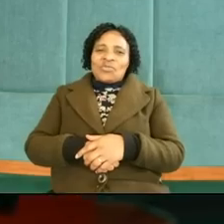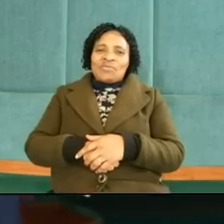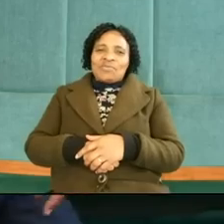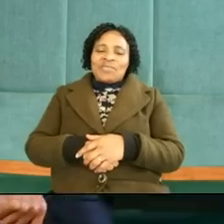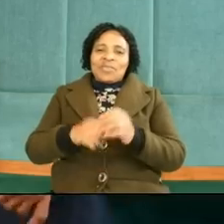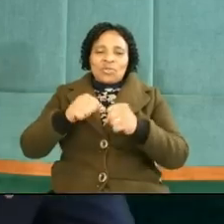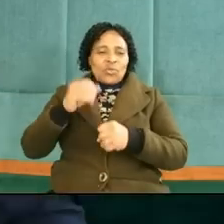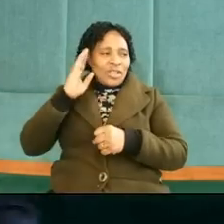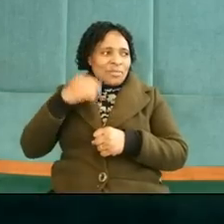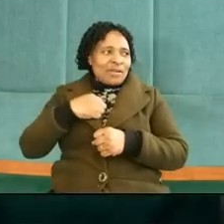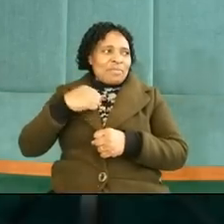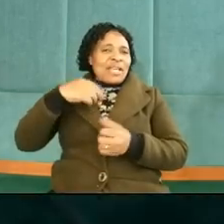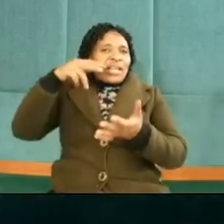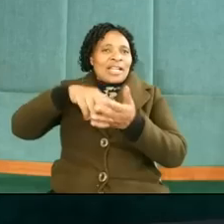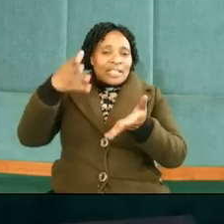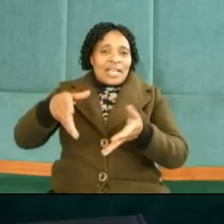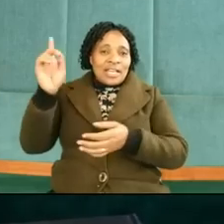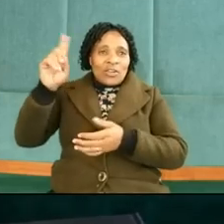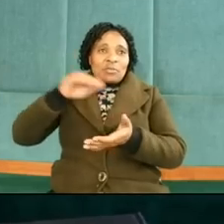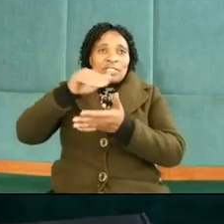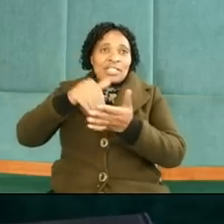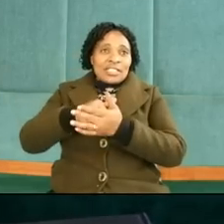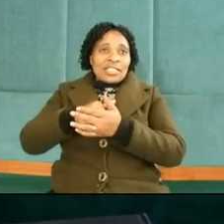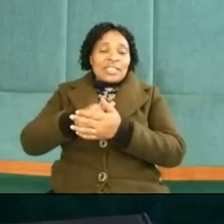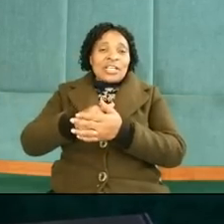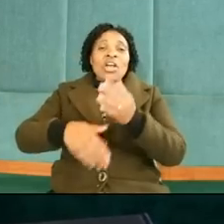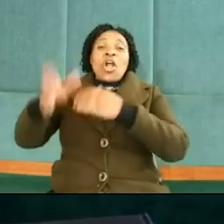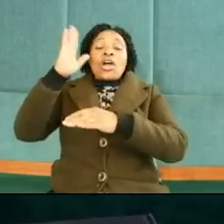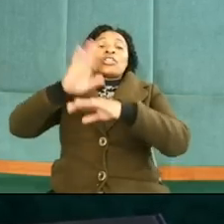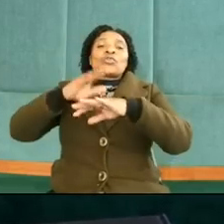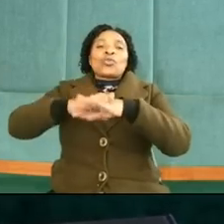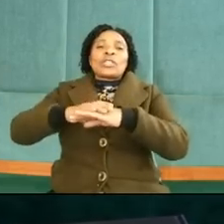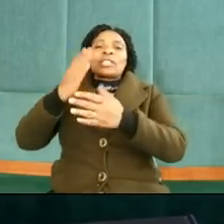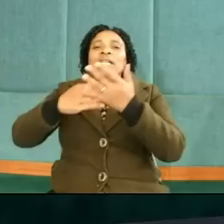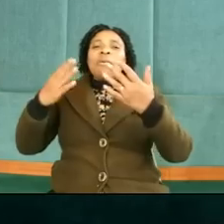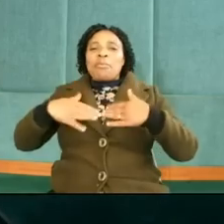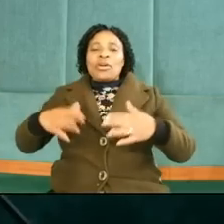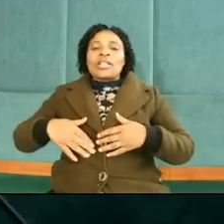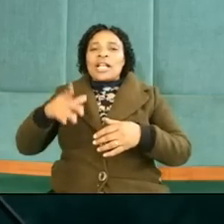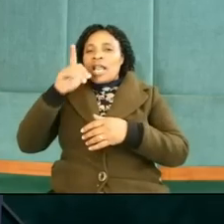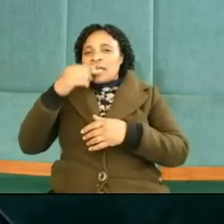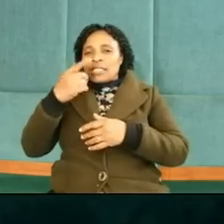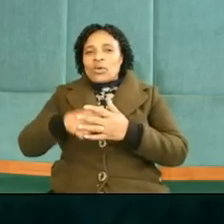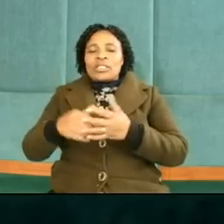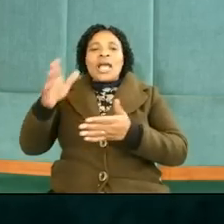Oh, no, you didn't get that. I can stand right here in Nairobi Central and say, God is good. And somebody in London